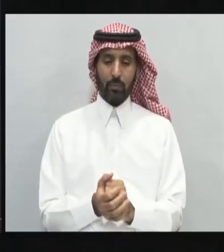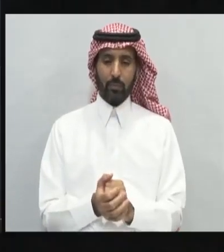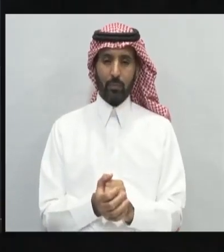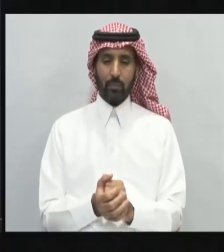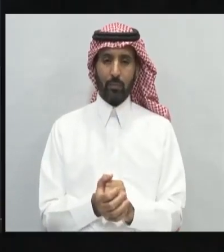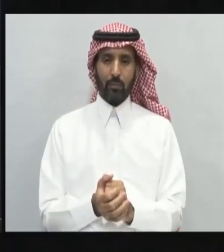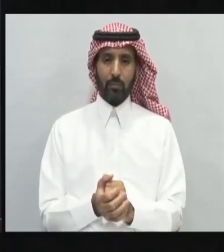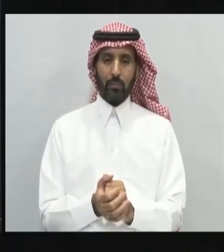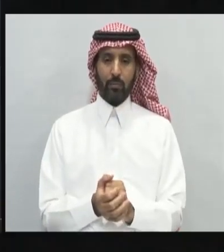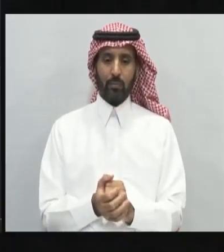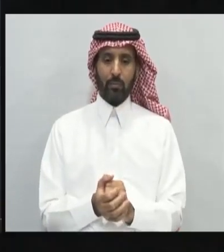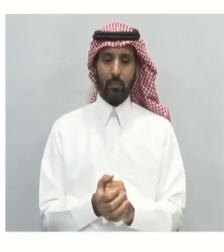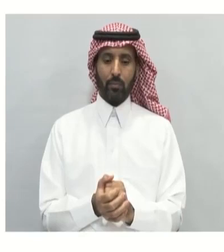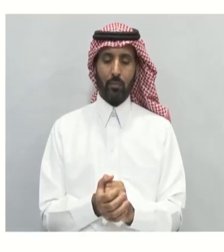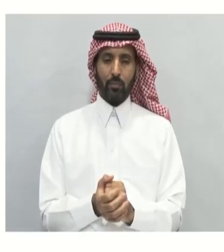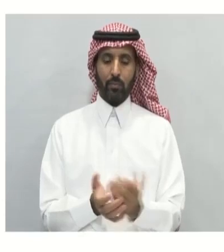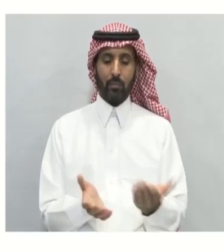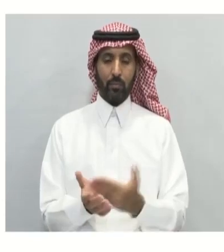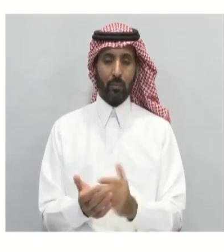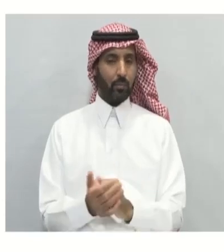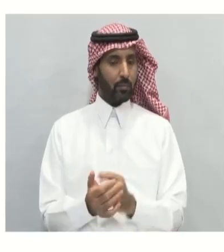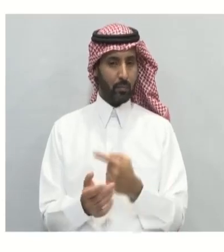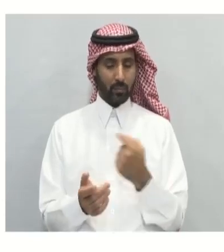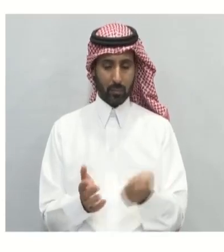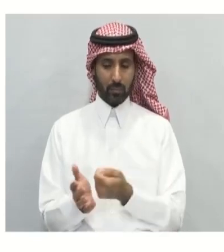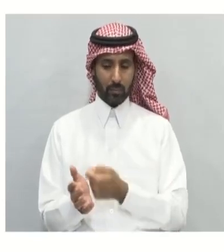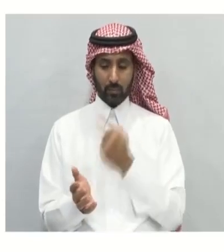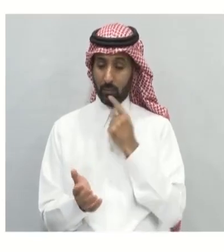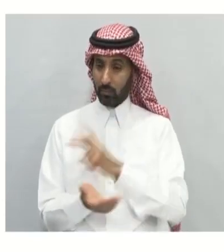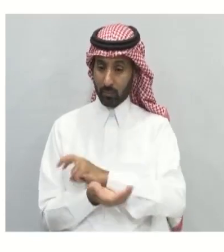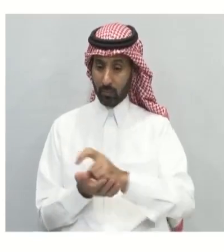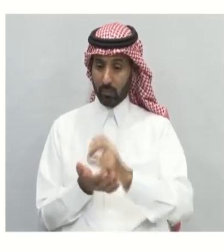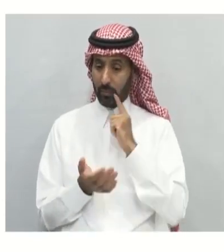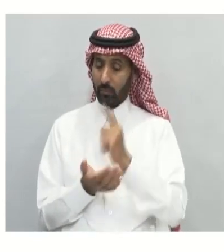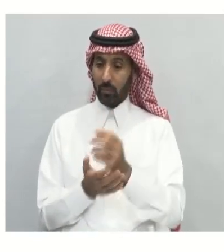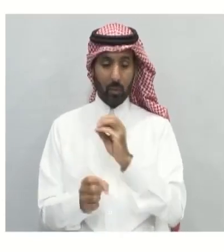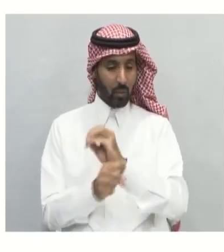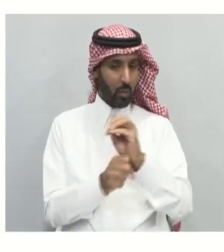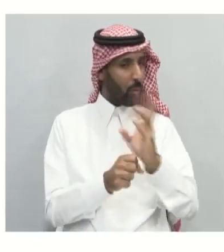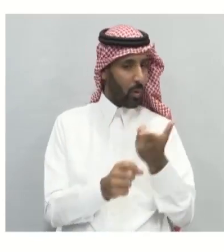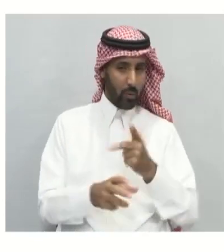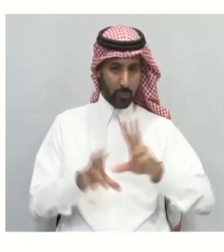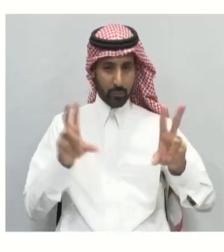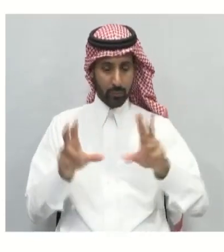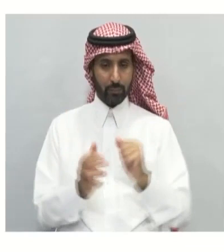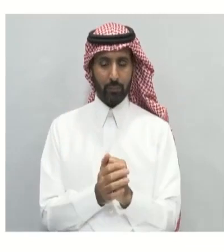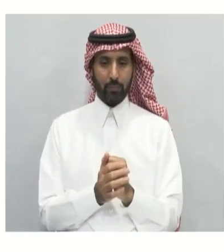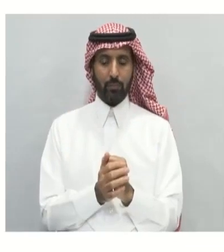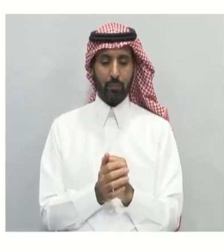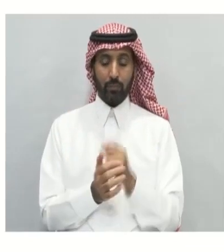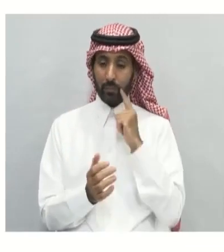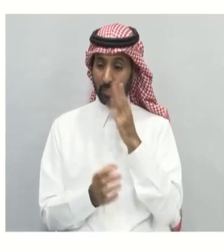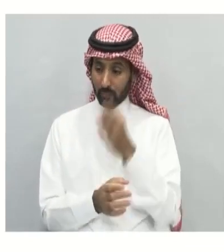do. Okay, so when we're writing an email to report an event, we are actually